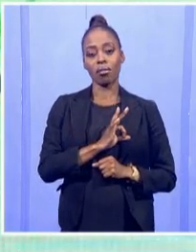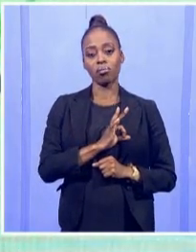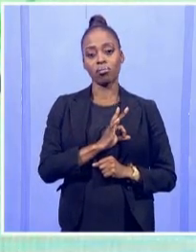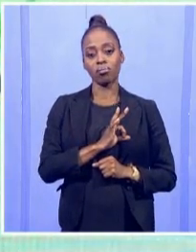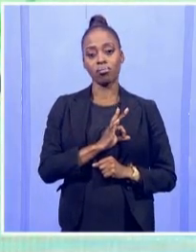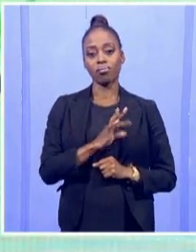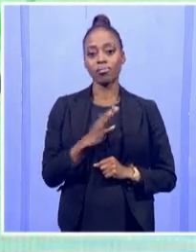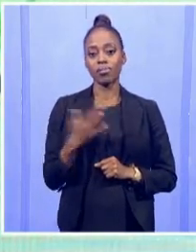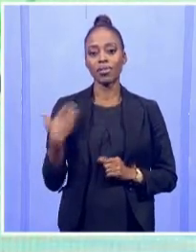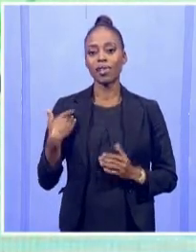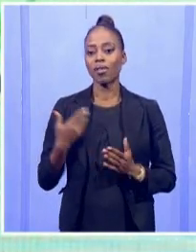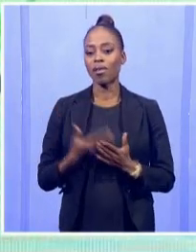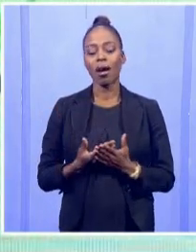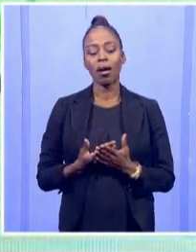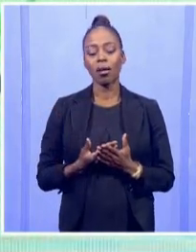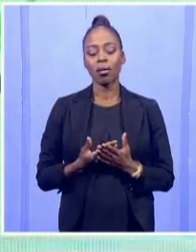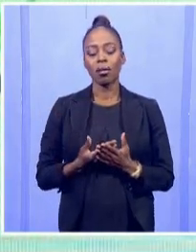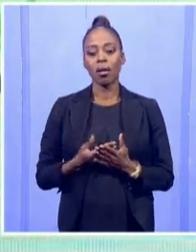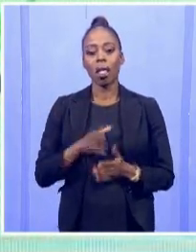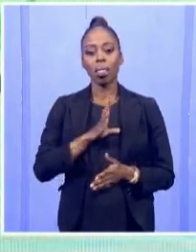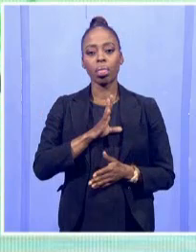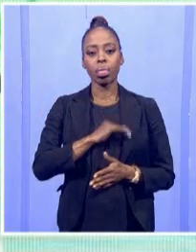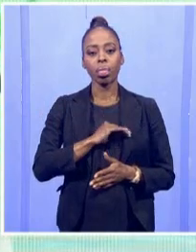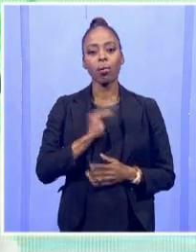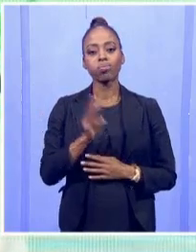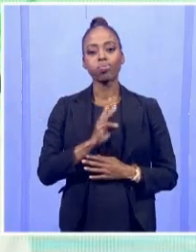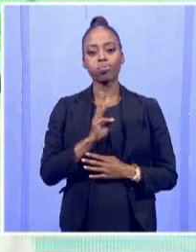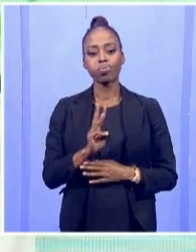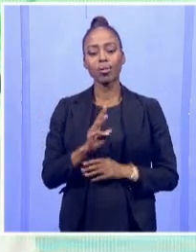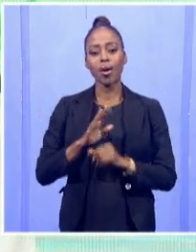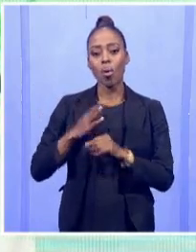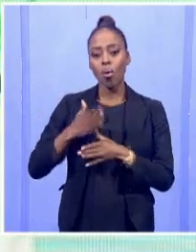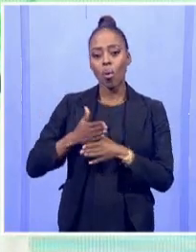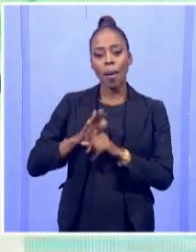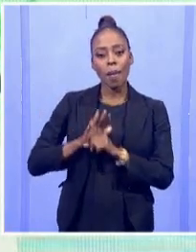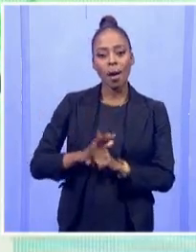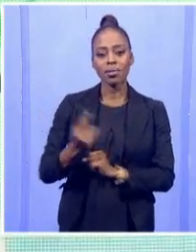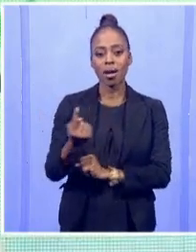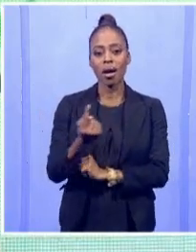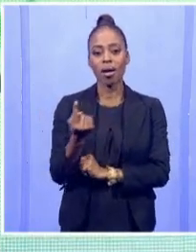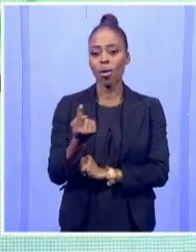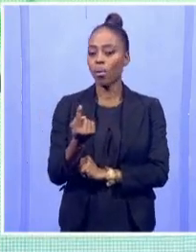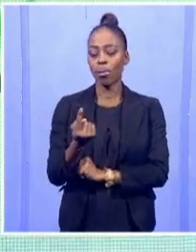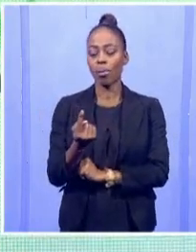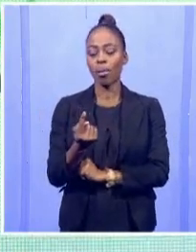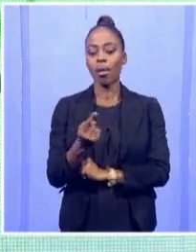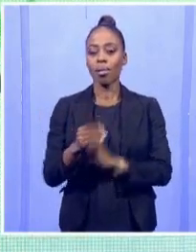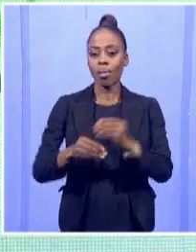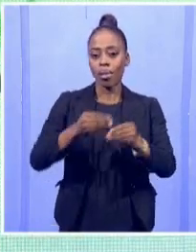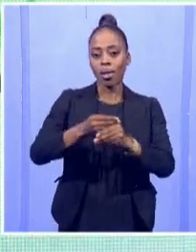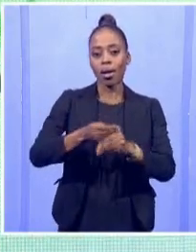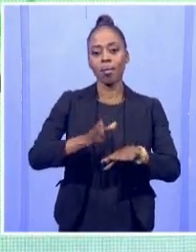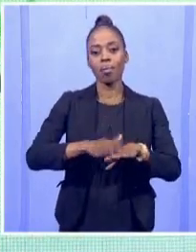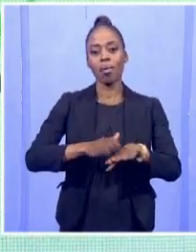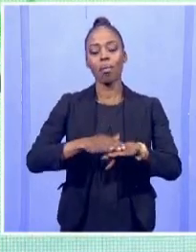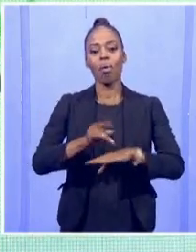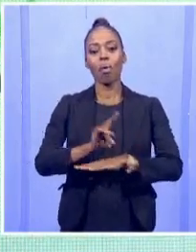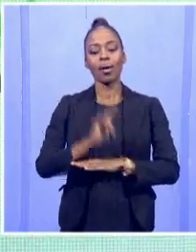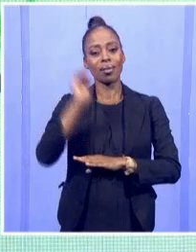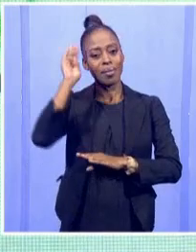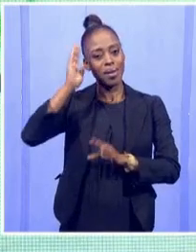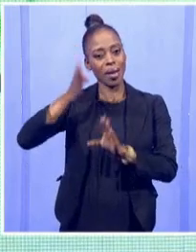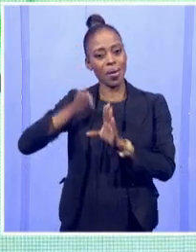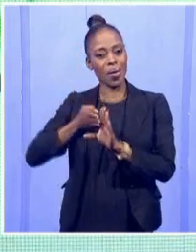have been devastated, not only in terms of the pressure of work, but also